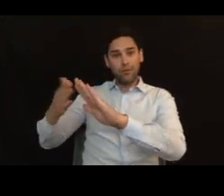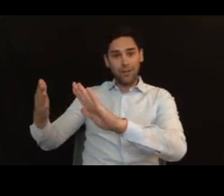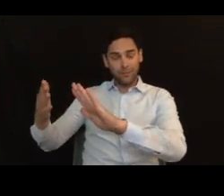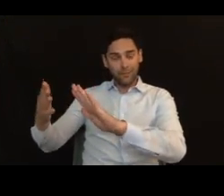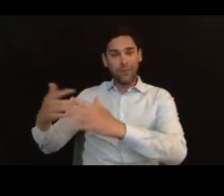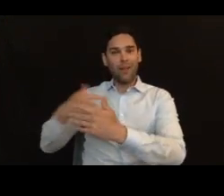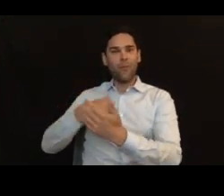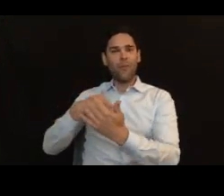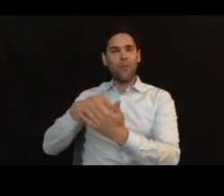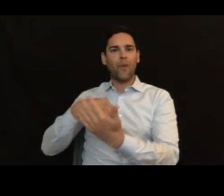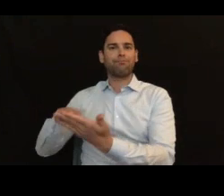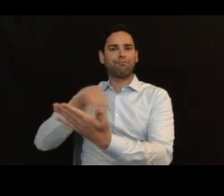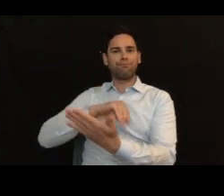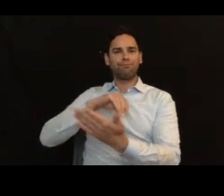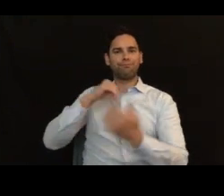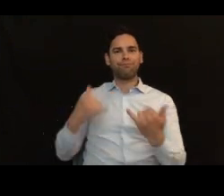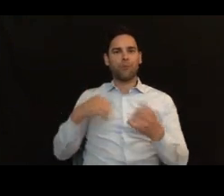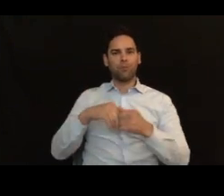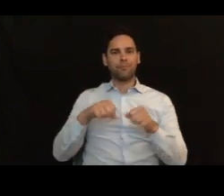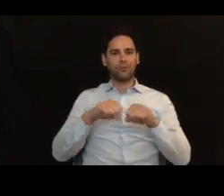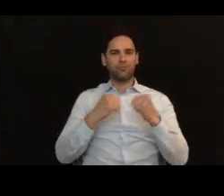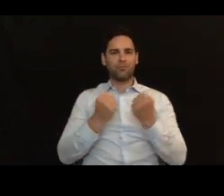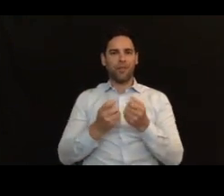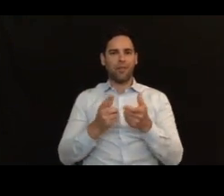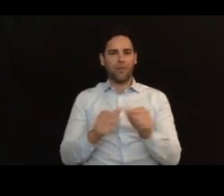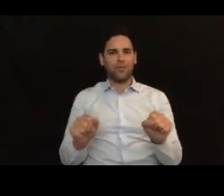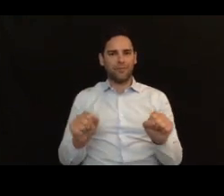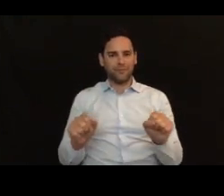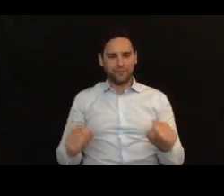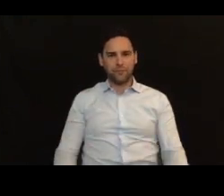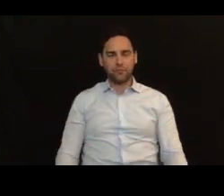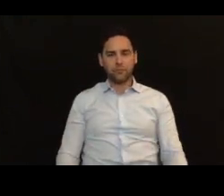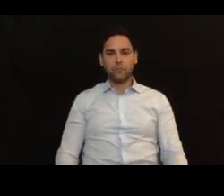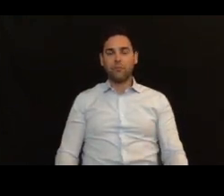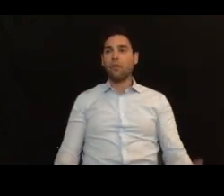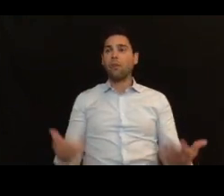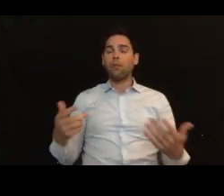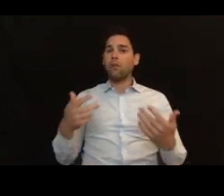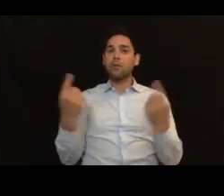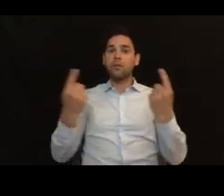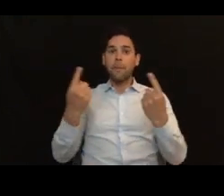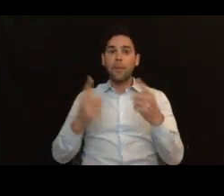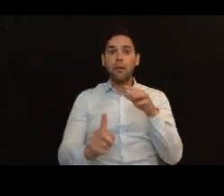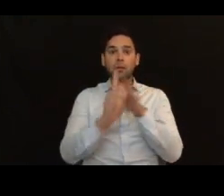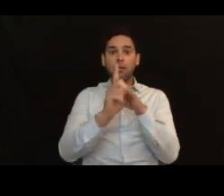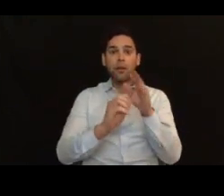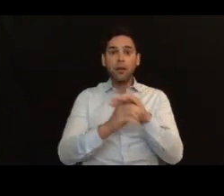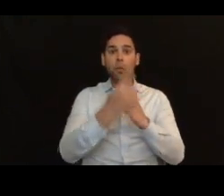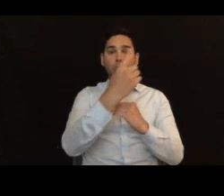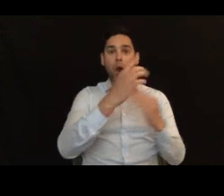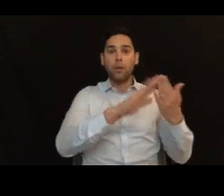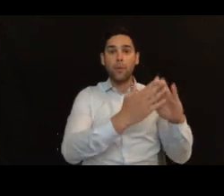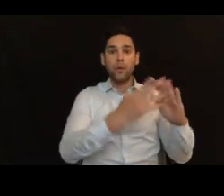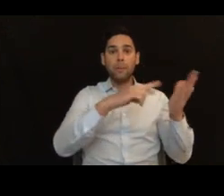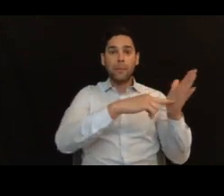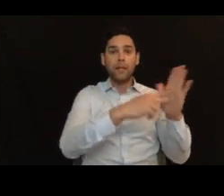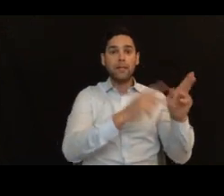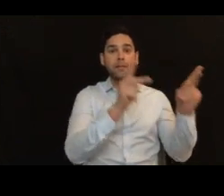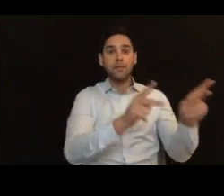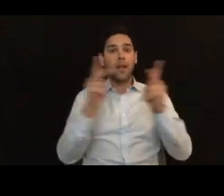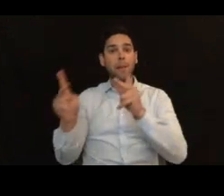found that things can mean different things in different communities, just depending on the specific norms of the community you're looking